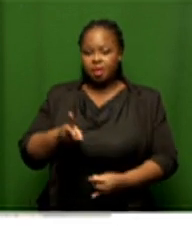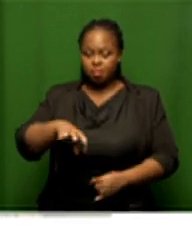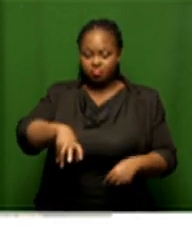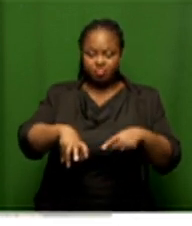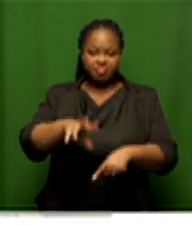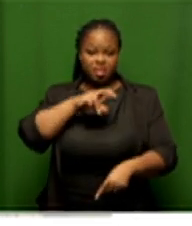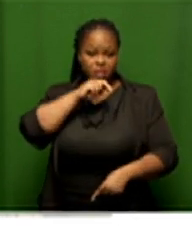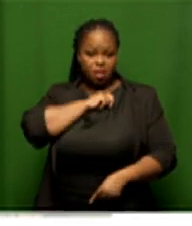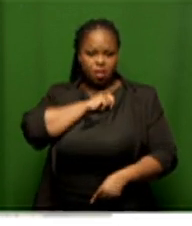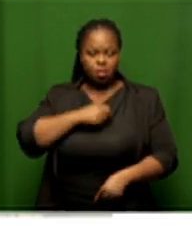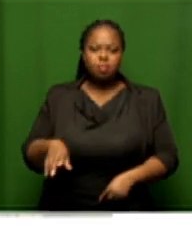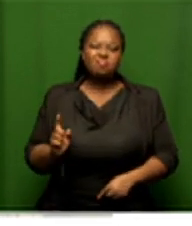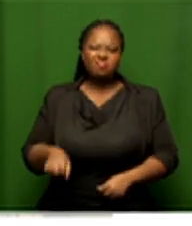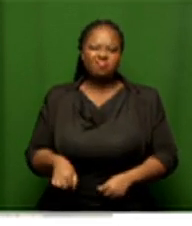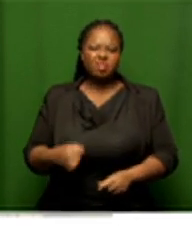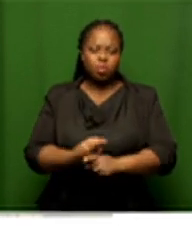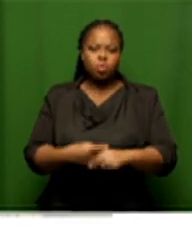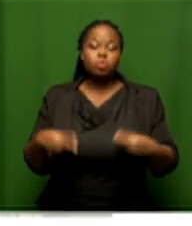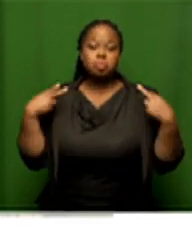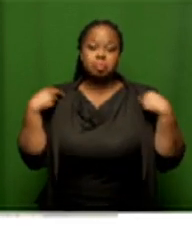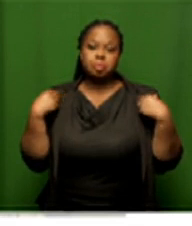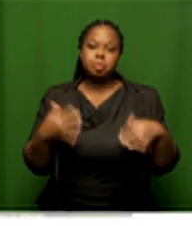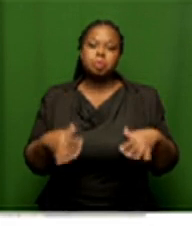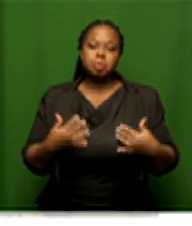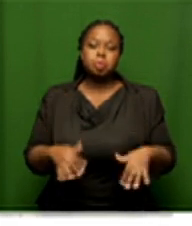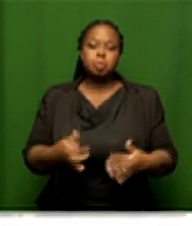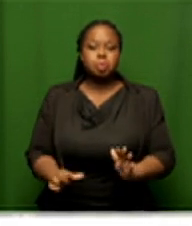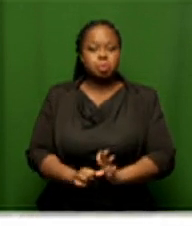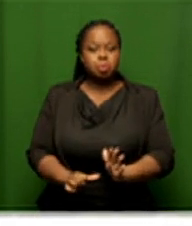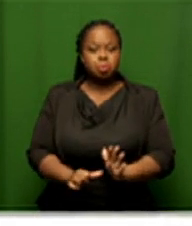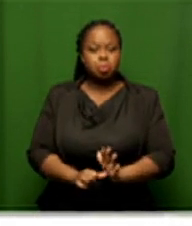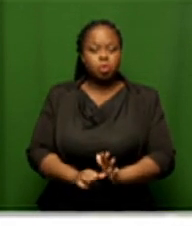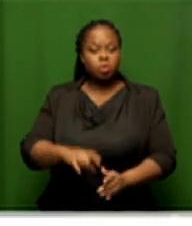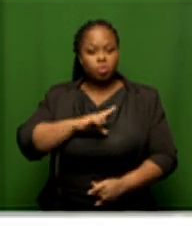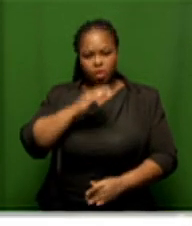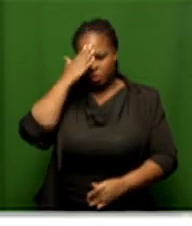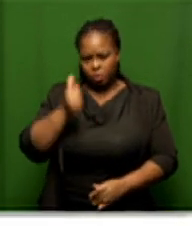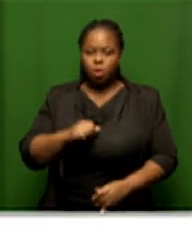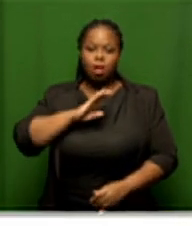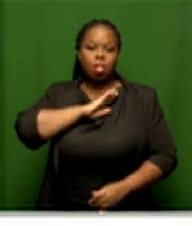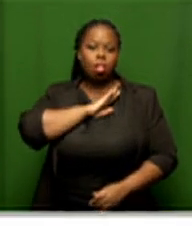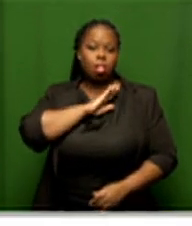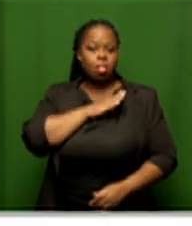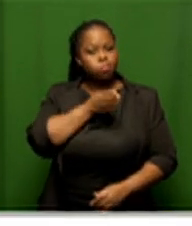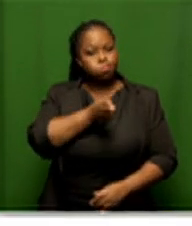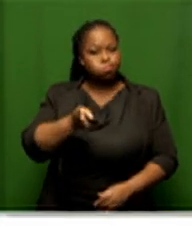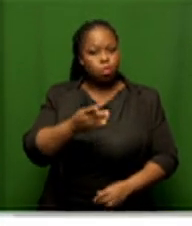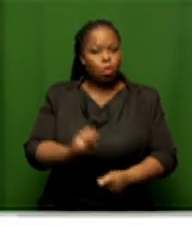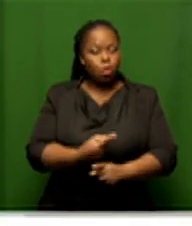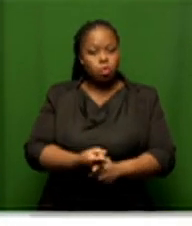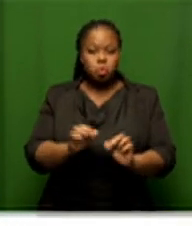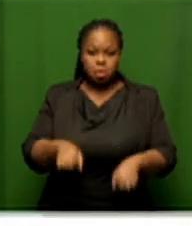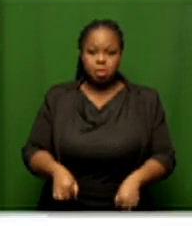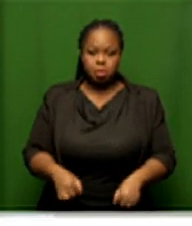of KwaZulu-Natal, also security becomes another issue. And we know the security forces as well are on standby.